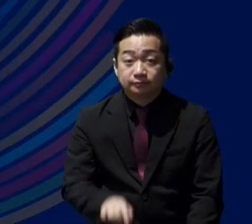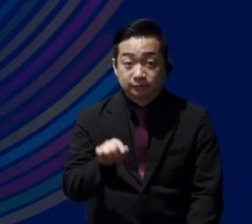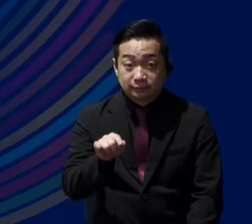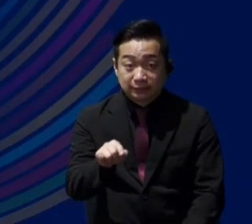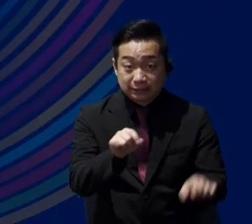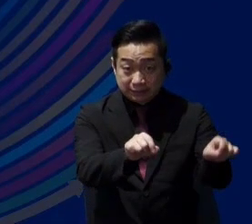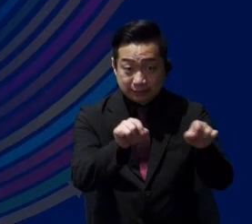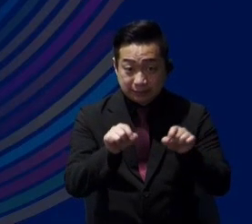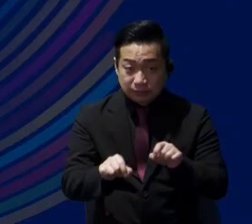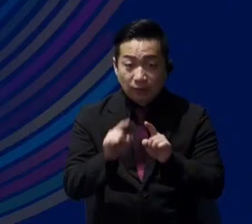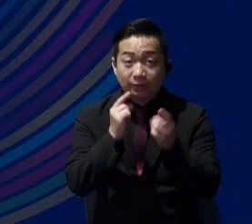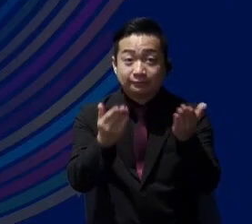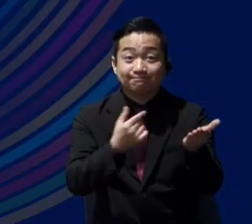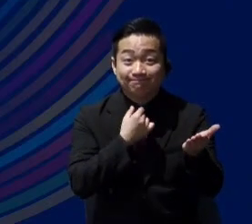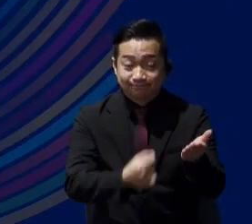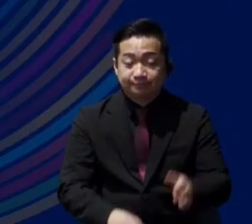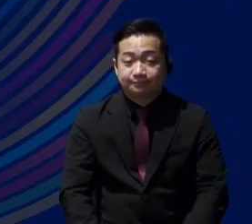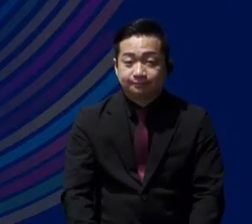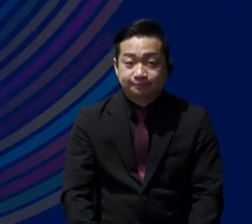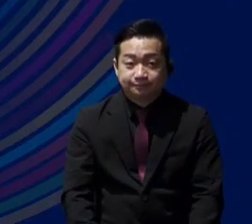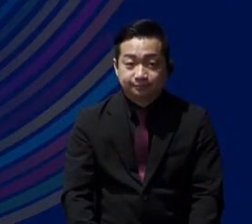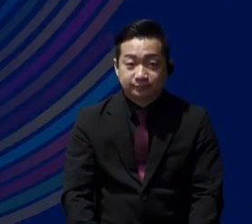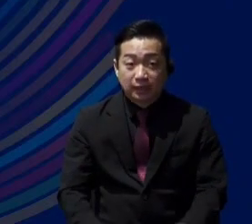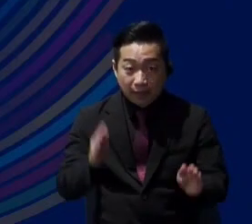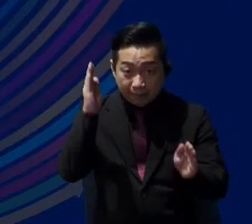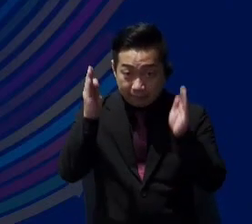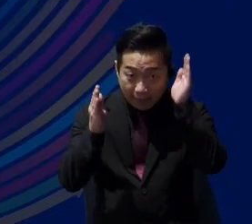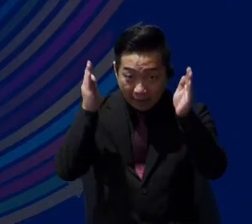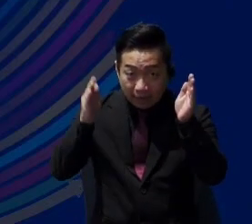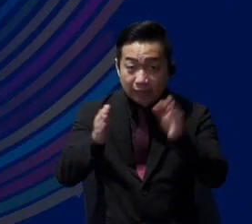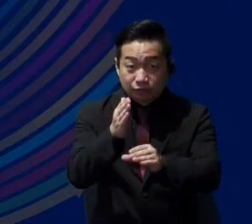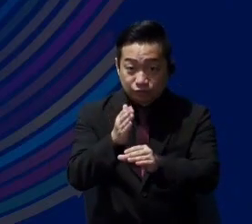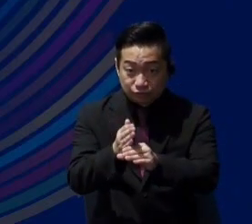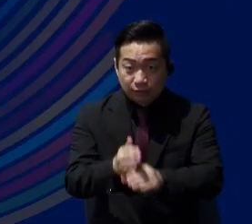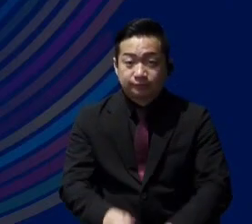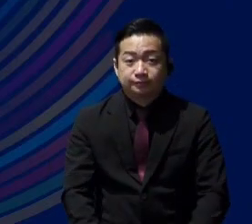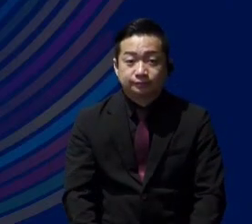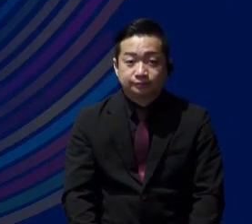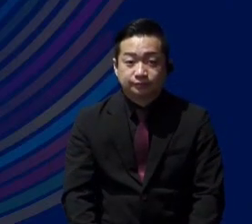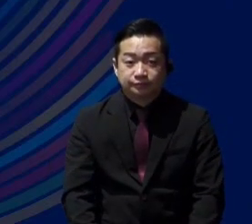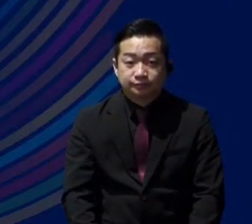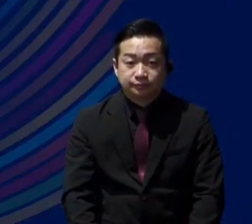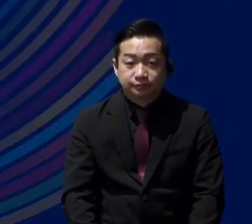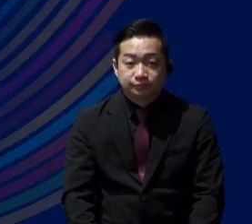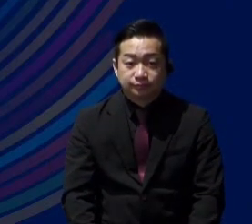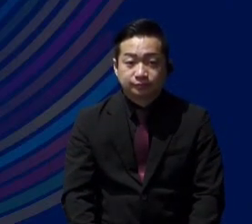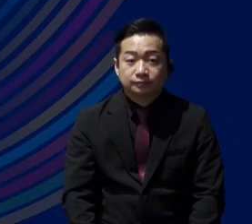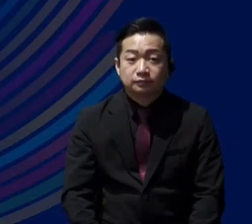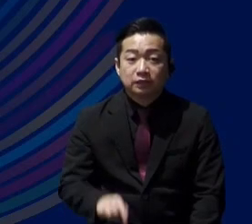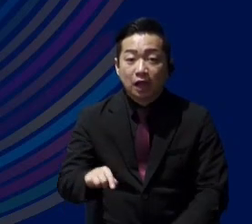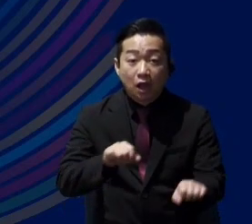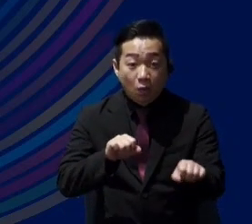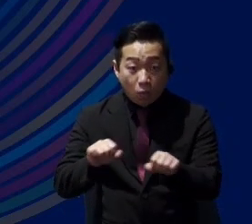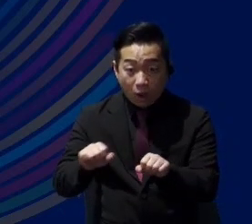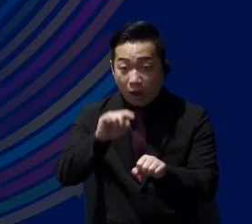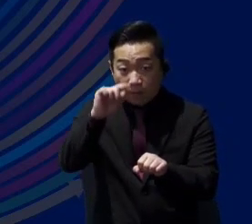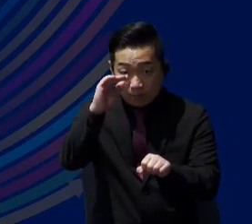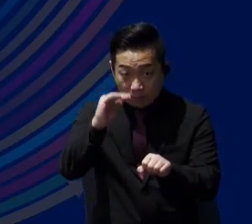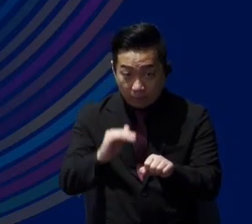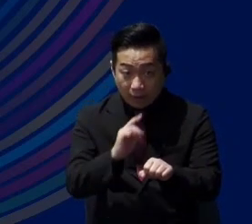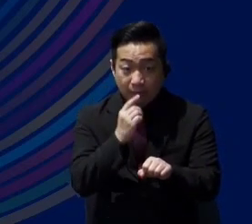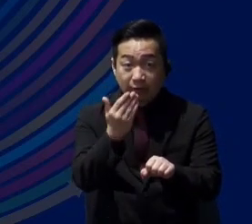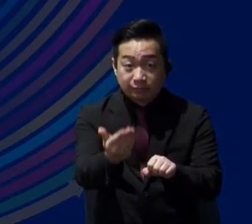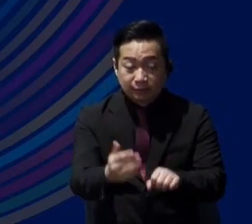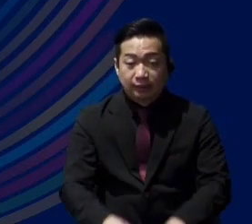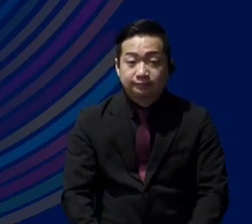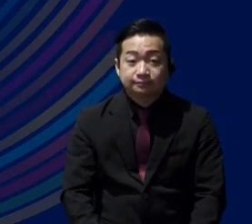meeting. We have some scholarships for low, middle-income countries, so if you're interested, please look it up. It's a wonderful opportunity. We're